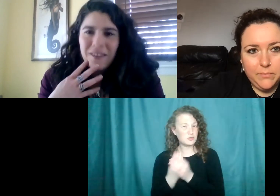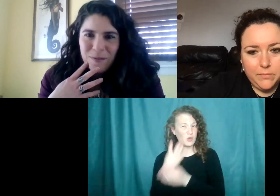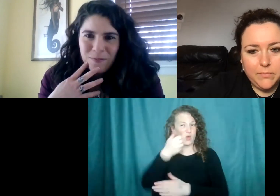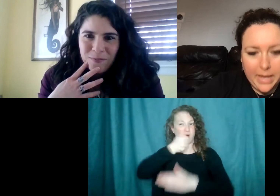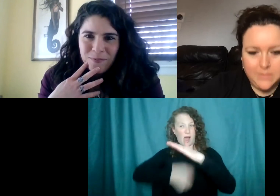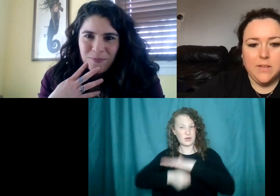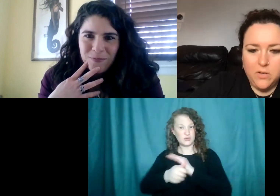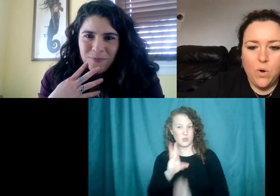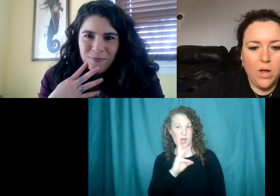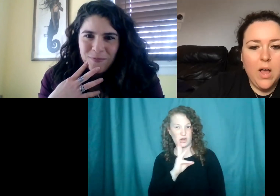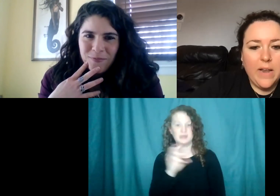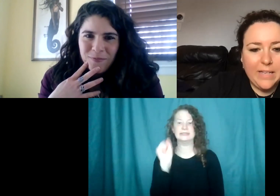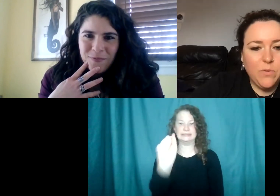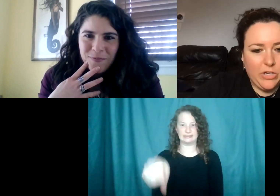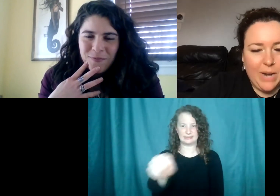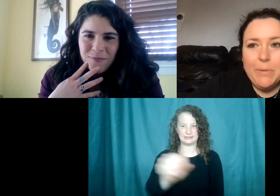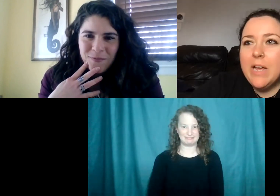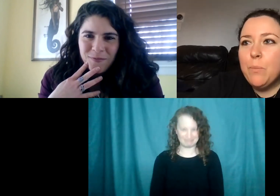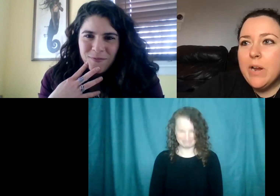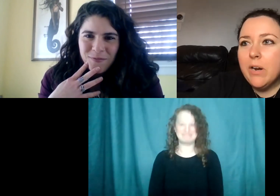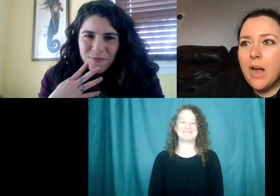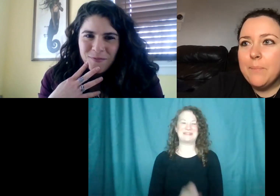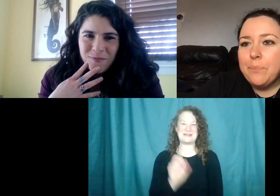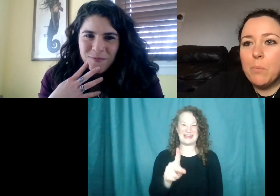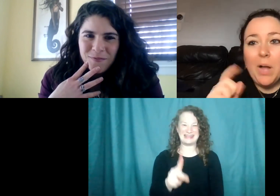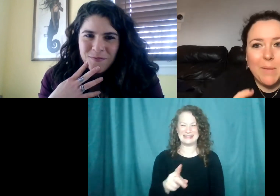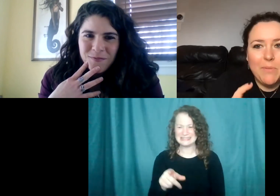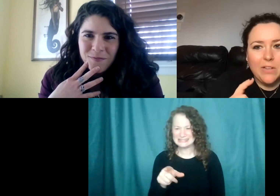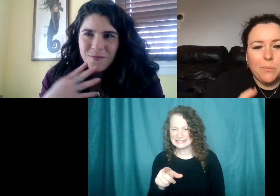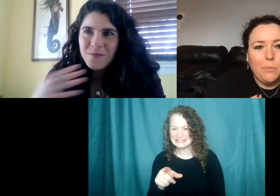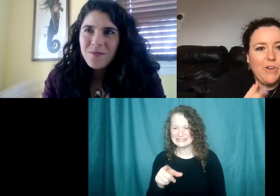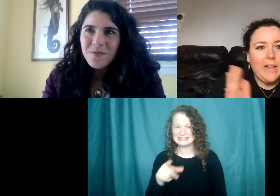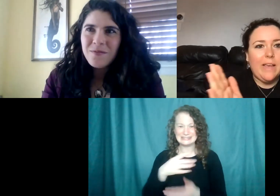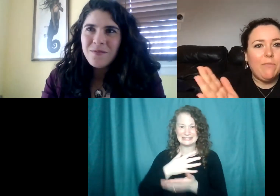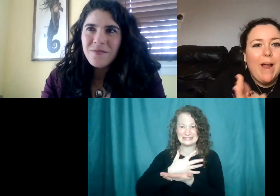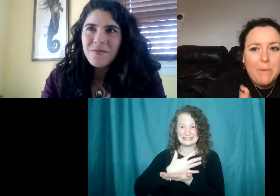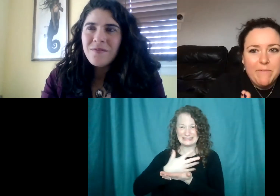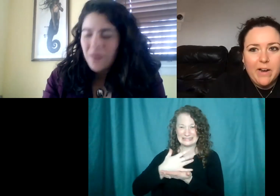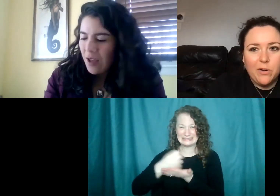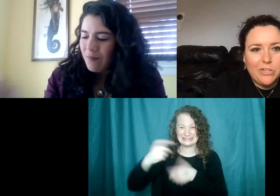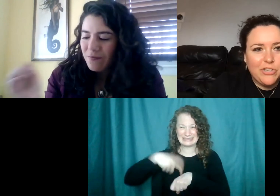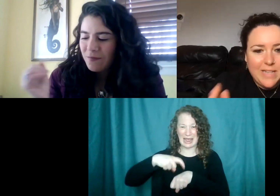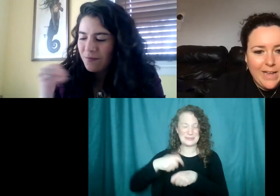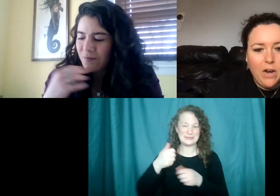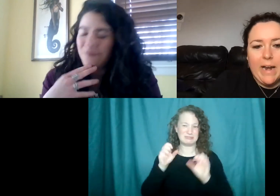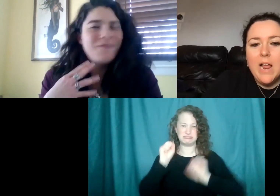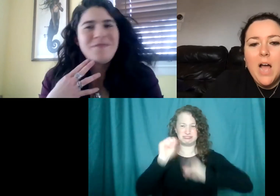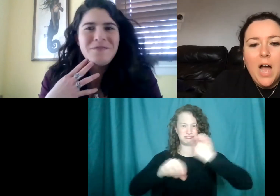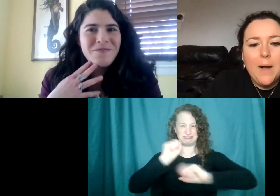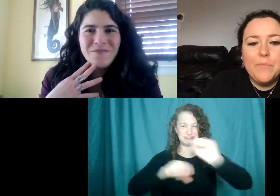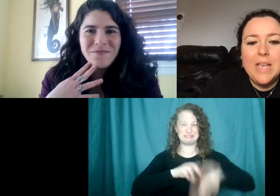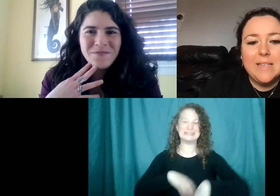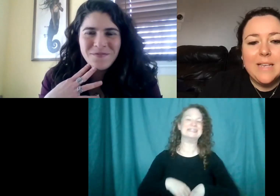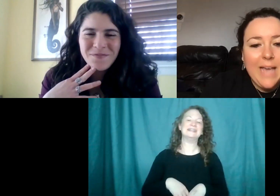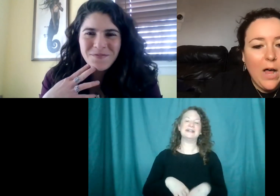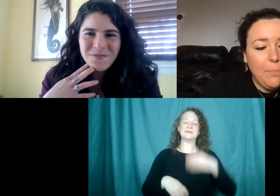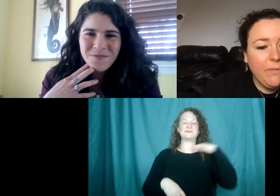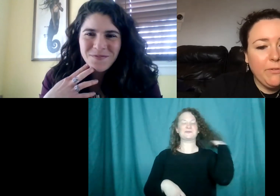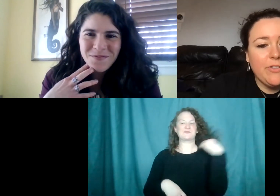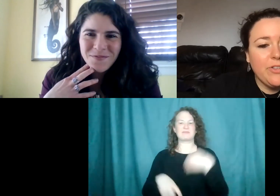Yes. Yes. Cool. Next question. We're coming up at the end, so I'm gonna try to like rapid fire questions at you. All right.